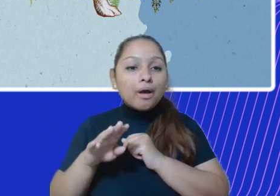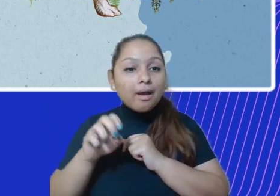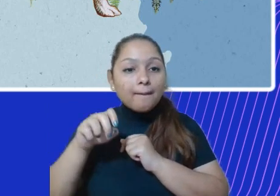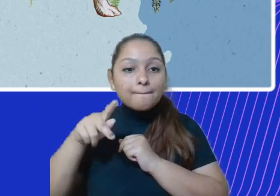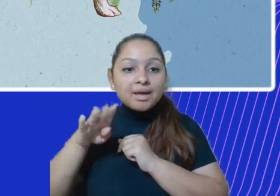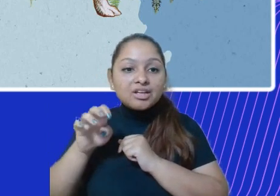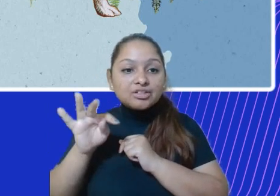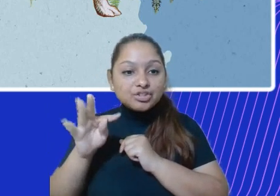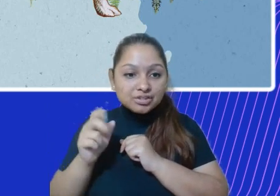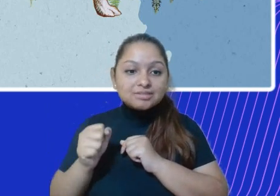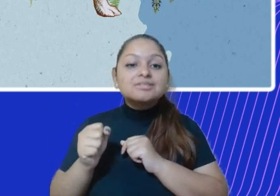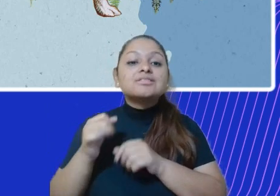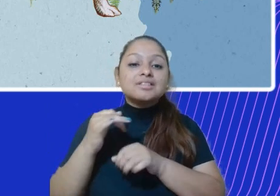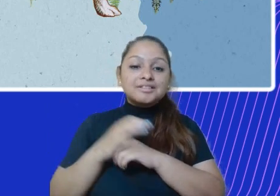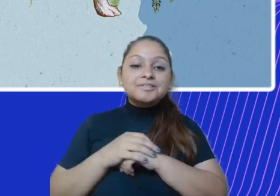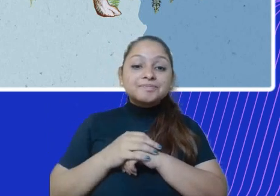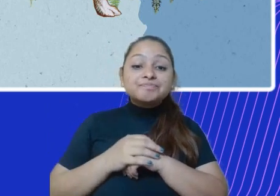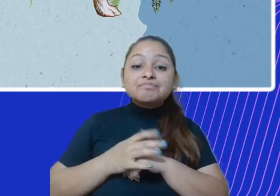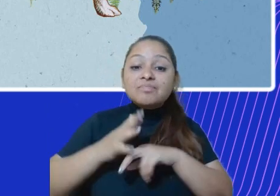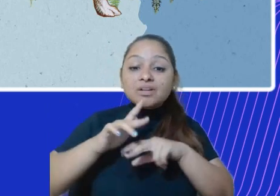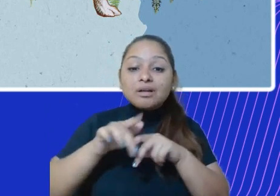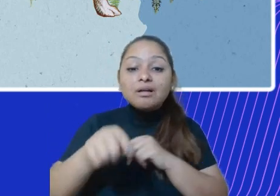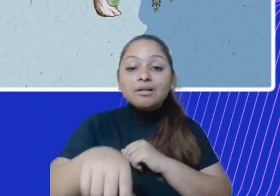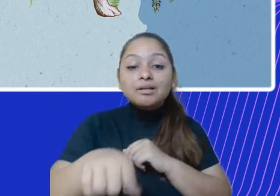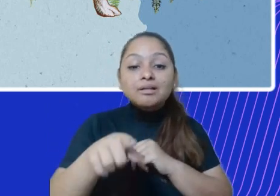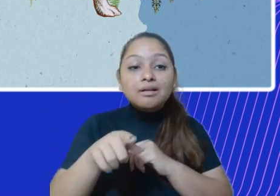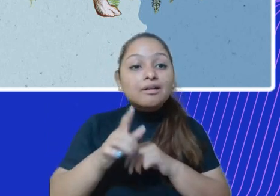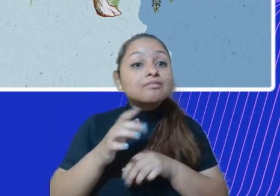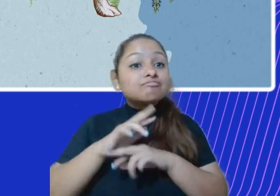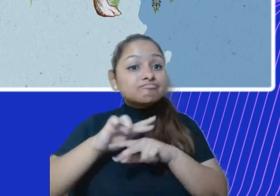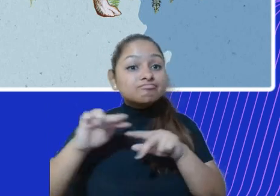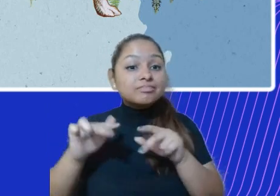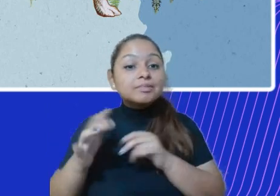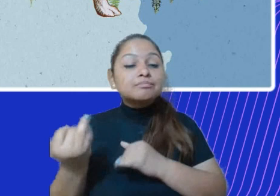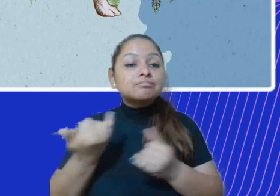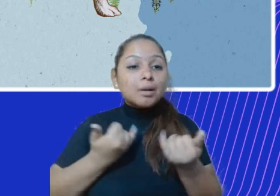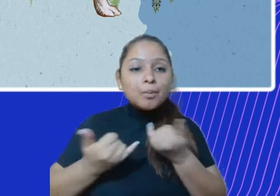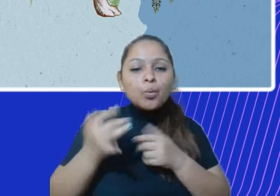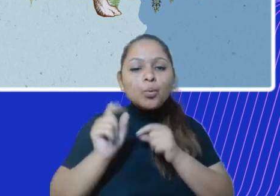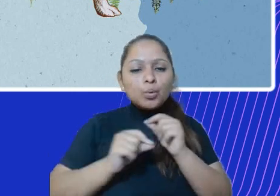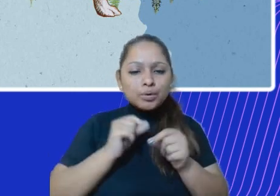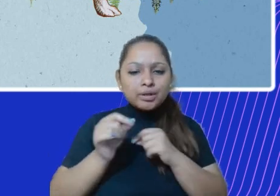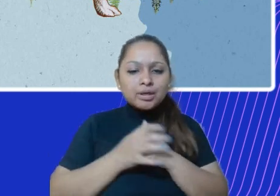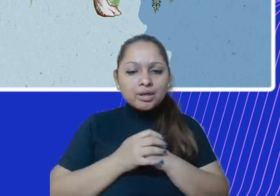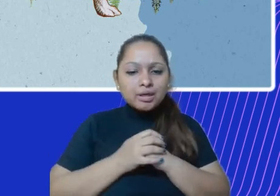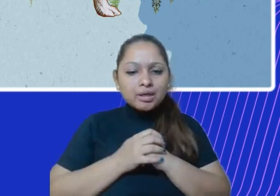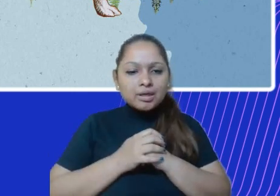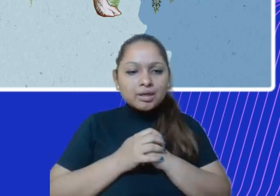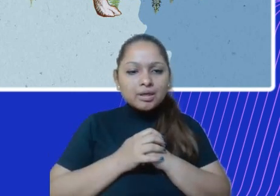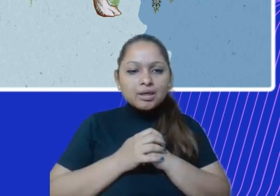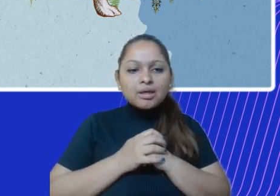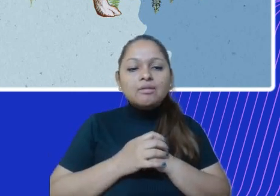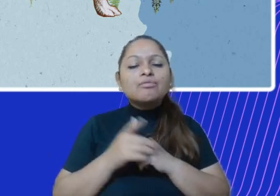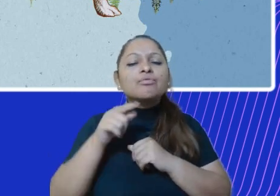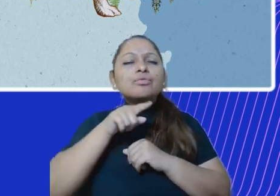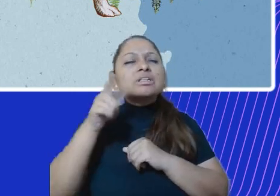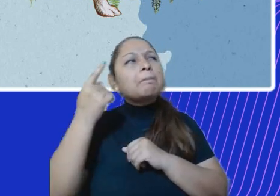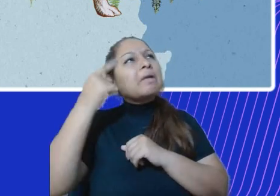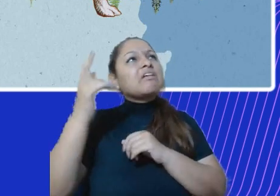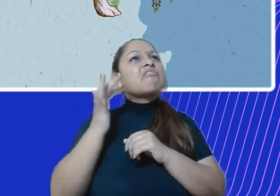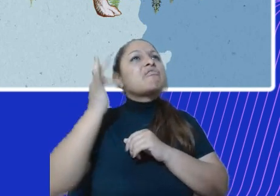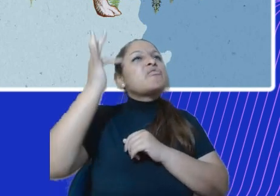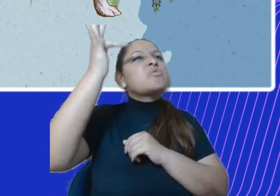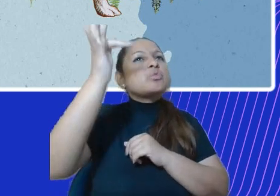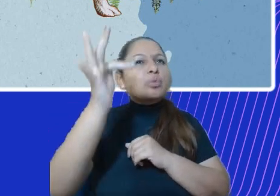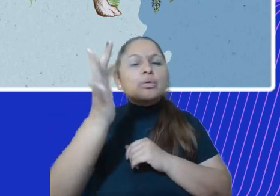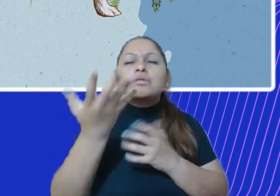we generate scenarios and use some techniques, and people ask us, you are always looking at the future, what is going